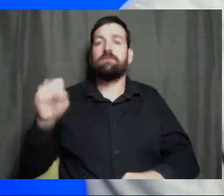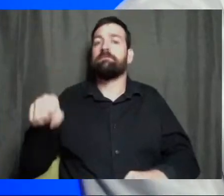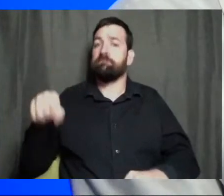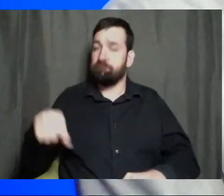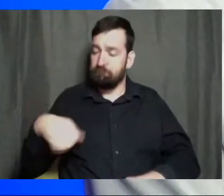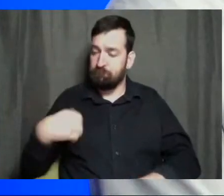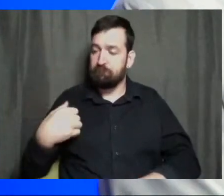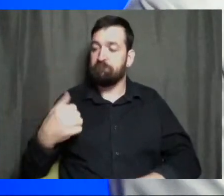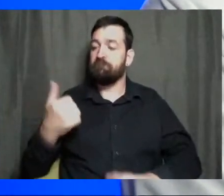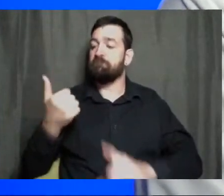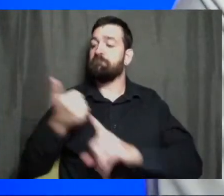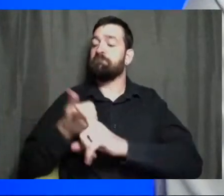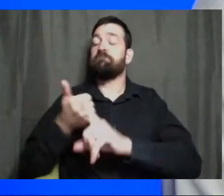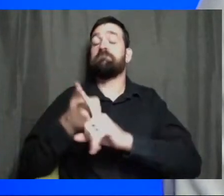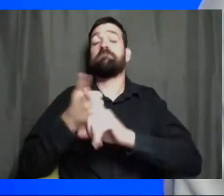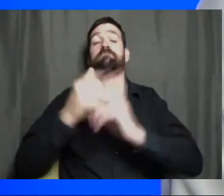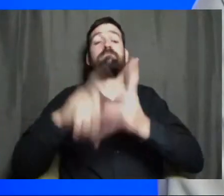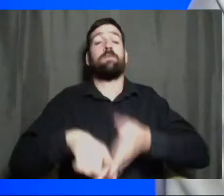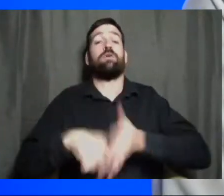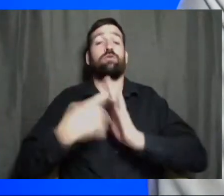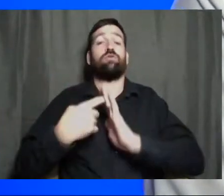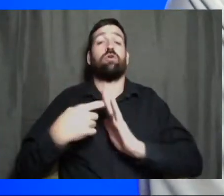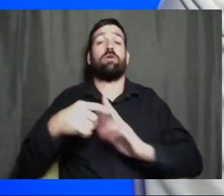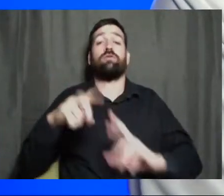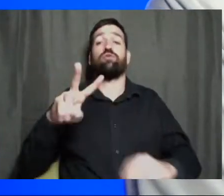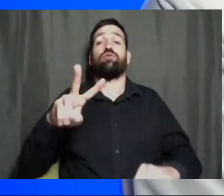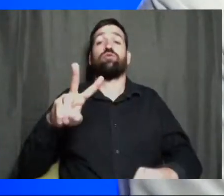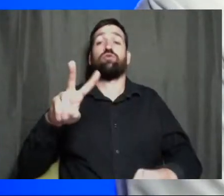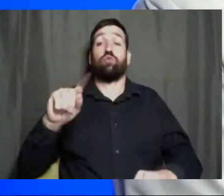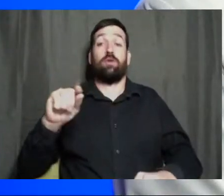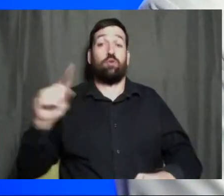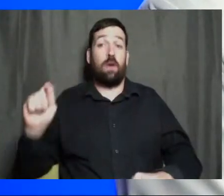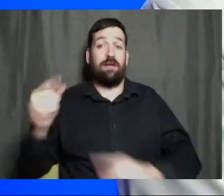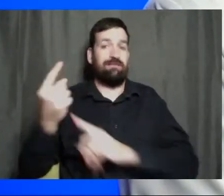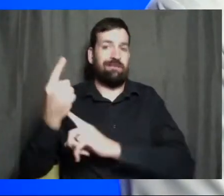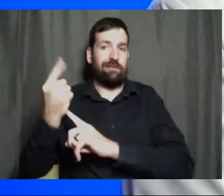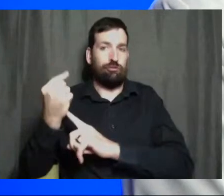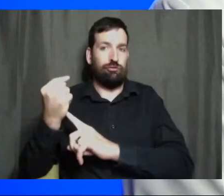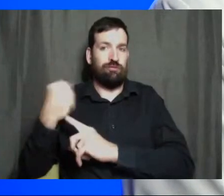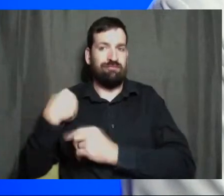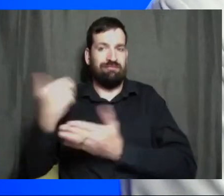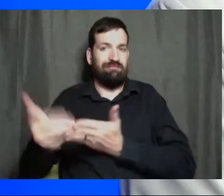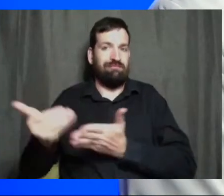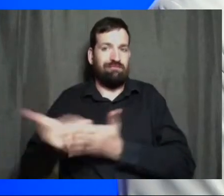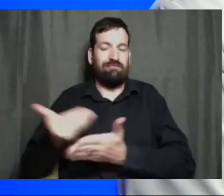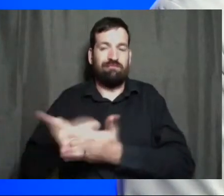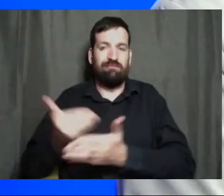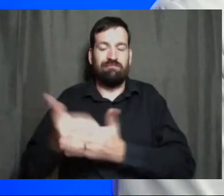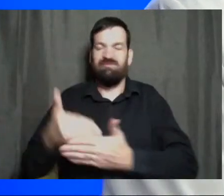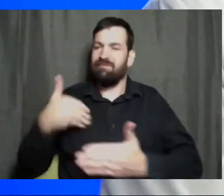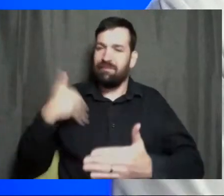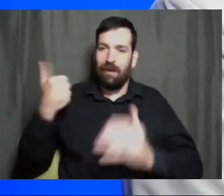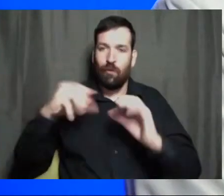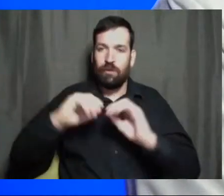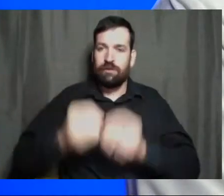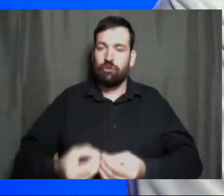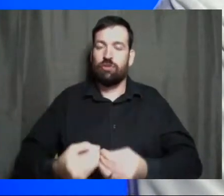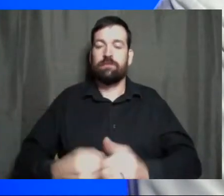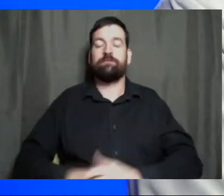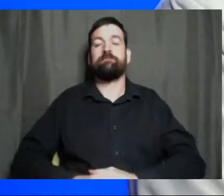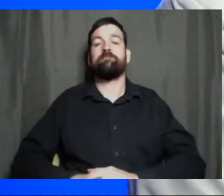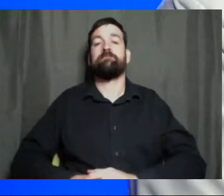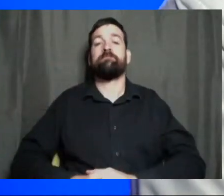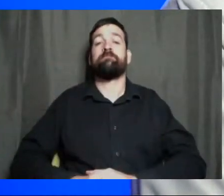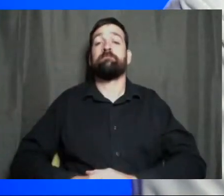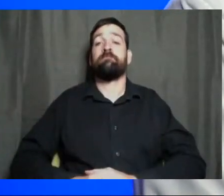was started in 2020, just last year, so we're a young organization, and there was a desire to